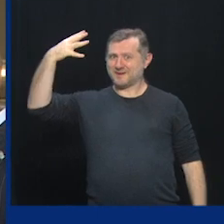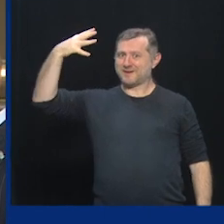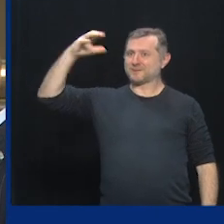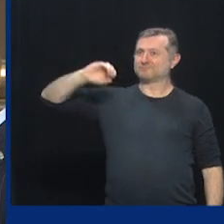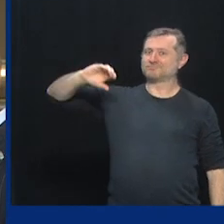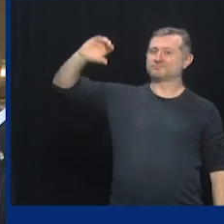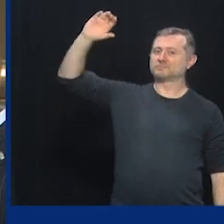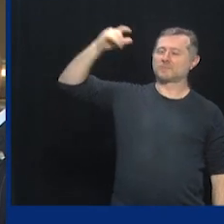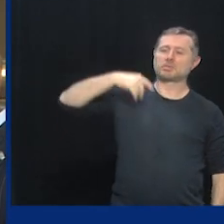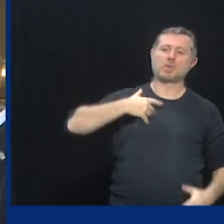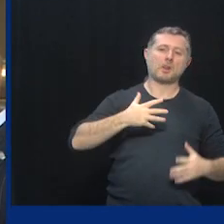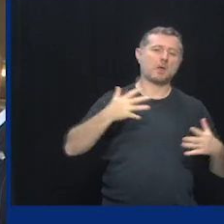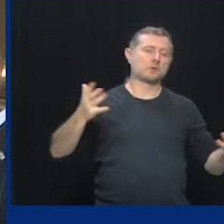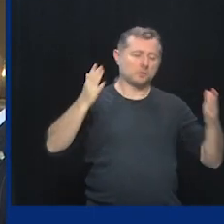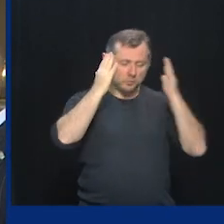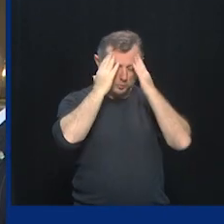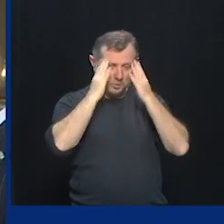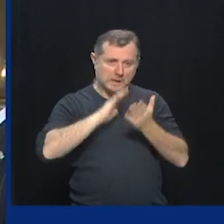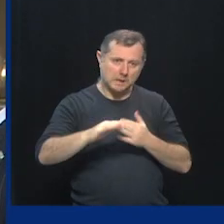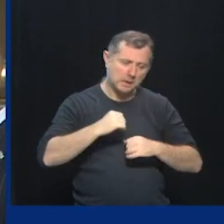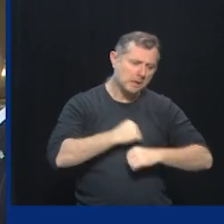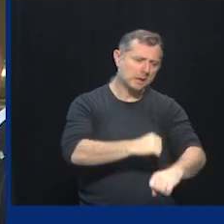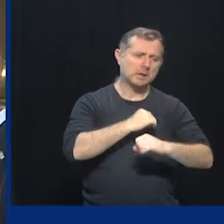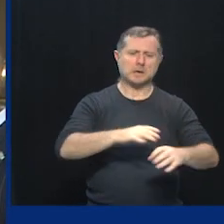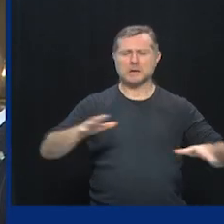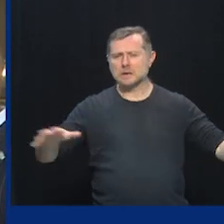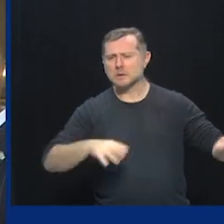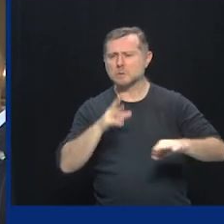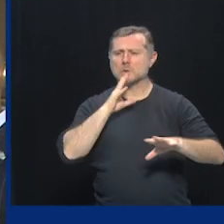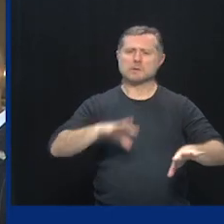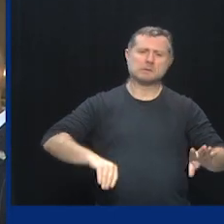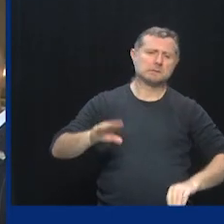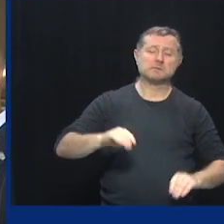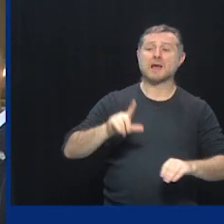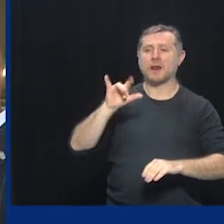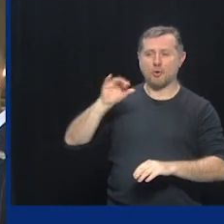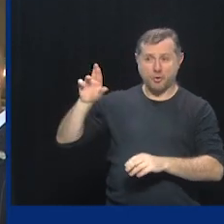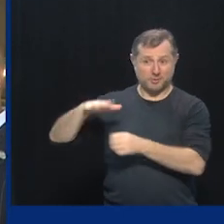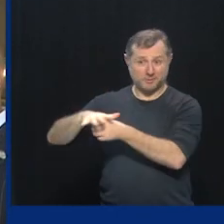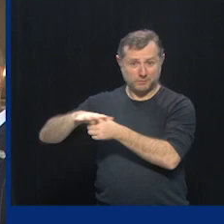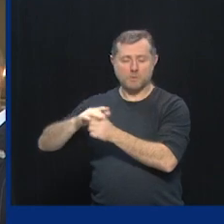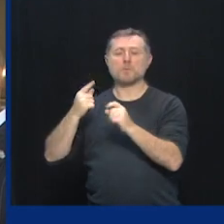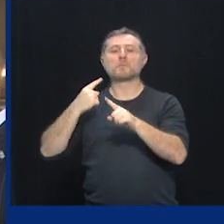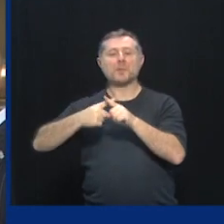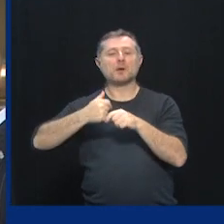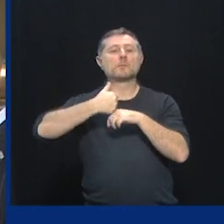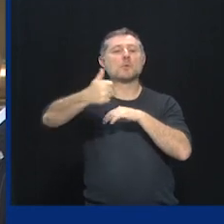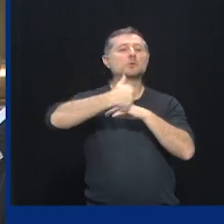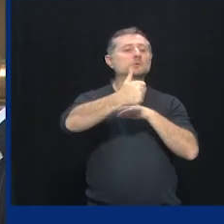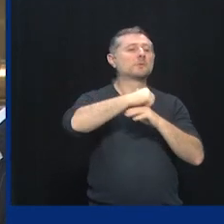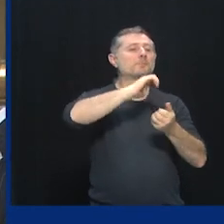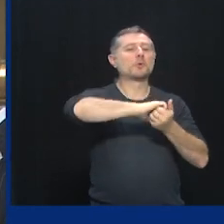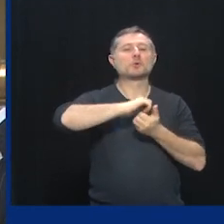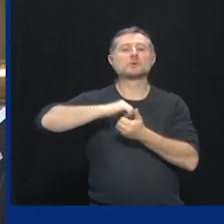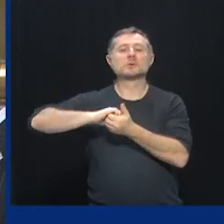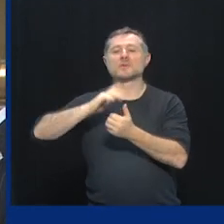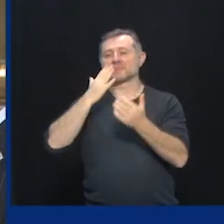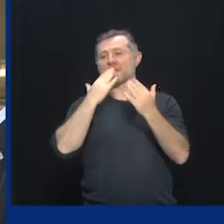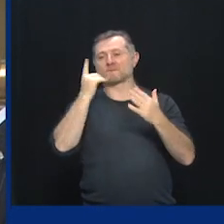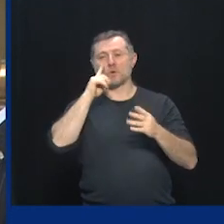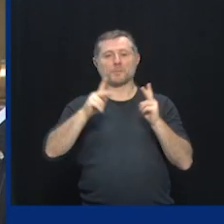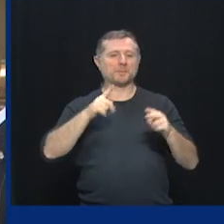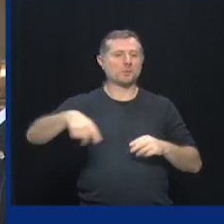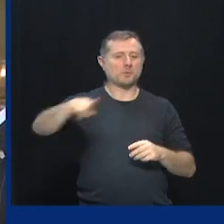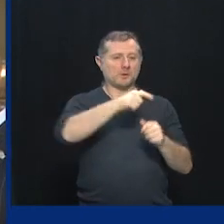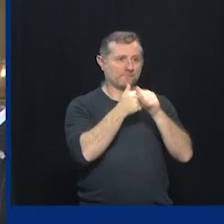cleanup left to do. And right here on Long Island Railroad, but across all of our transportation partners. So I thank those that heeded the governor's